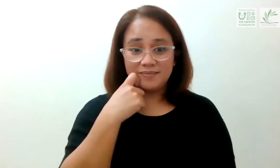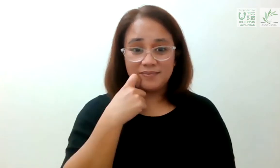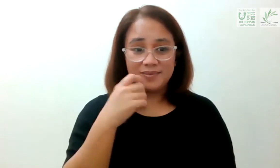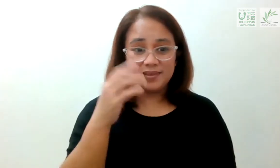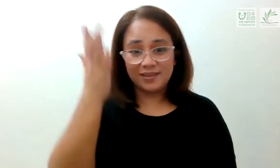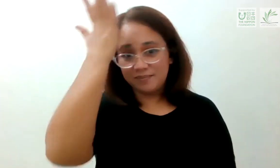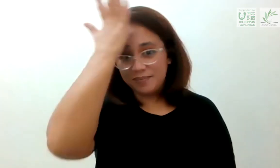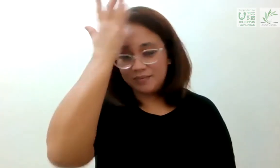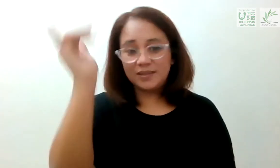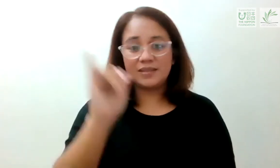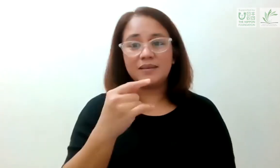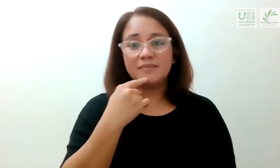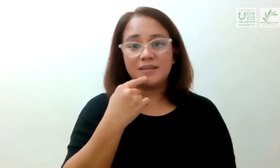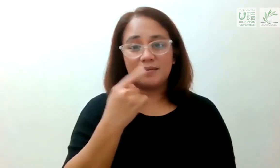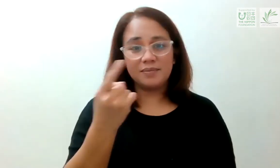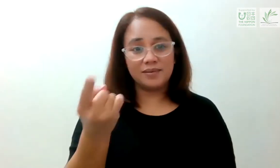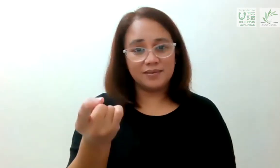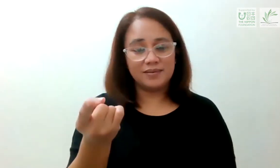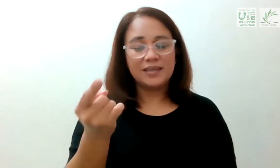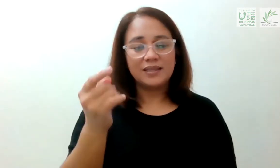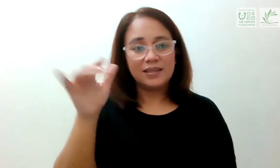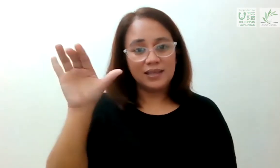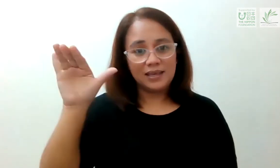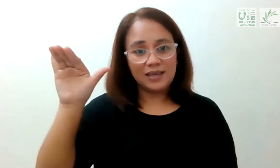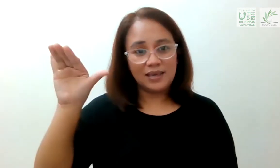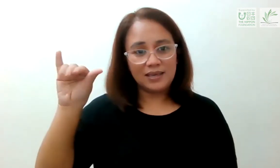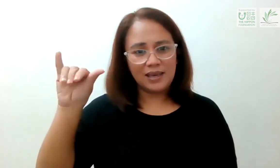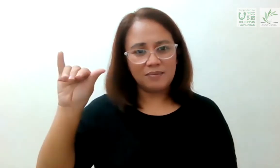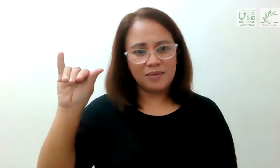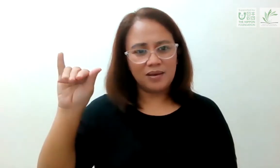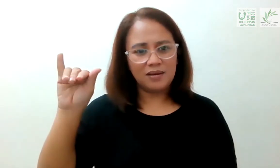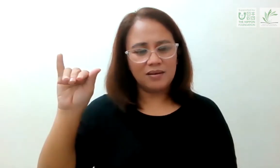said. But what was the other sign? Like